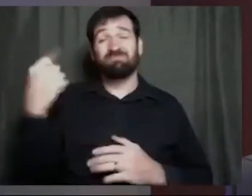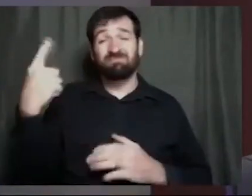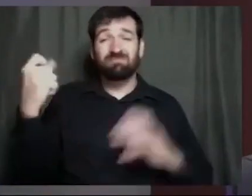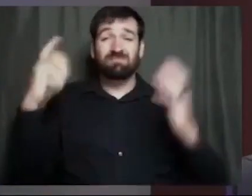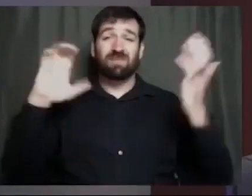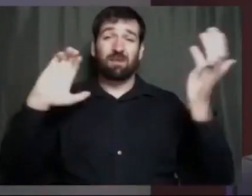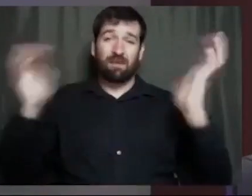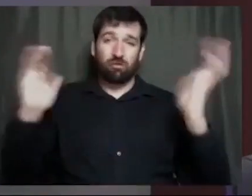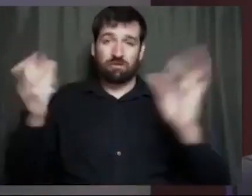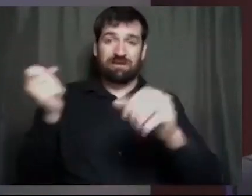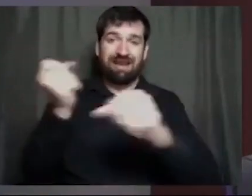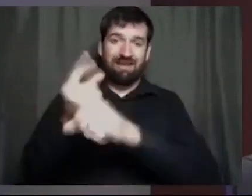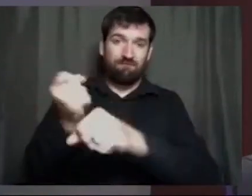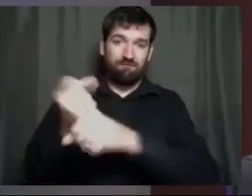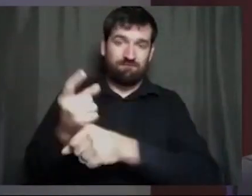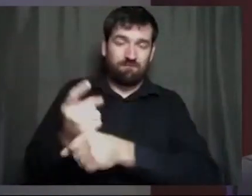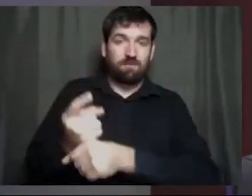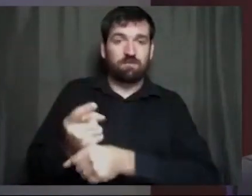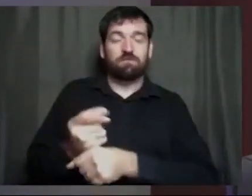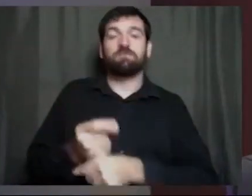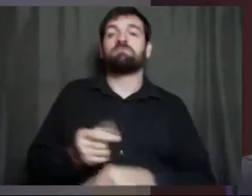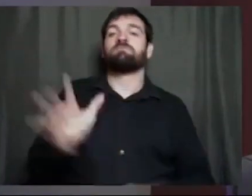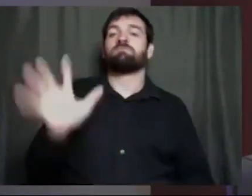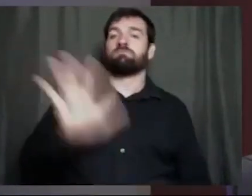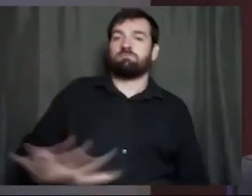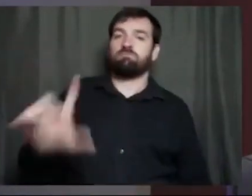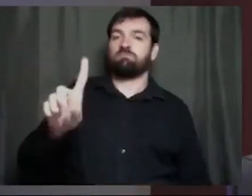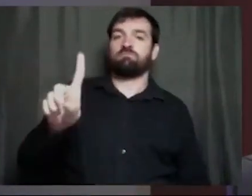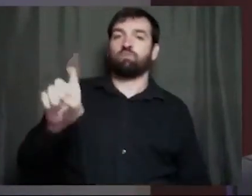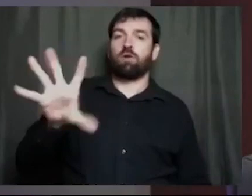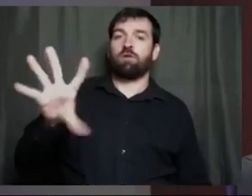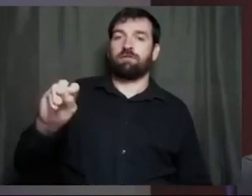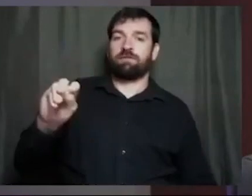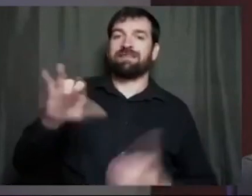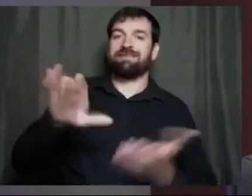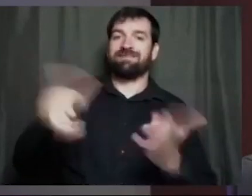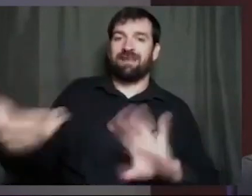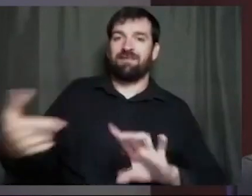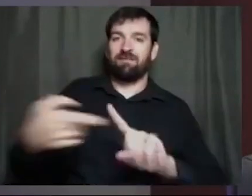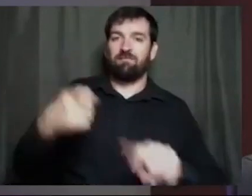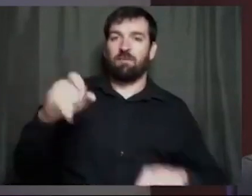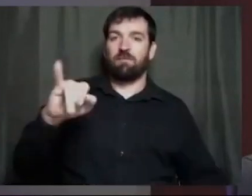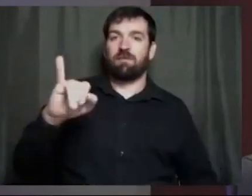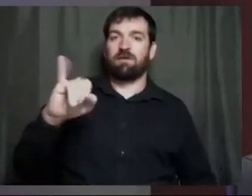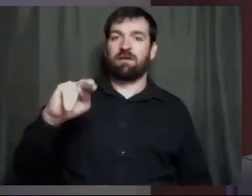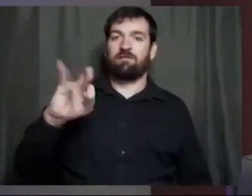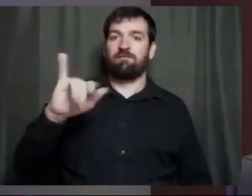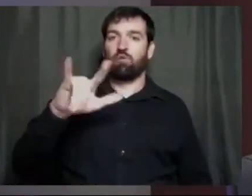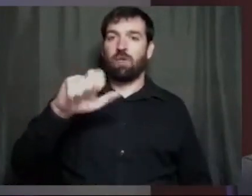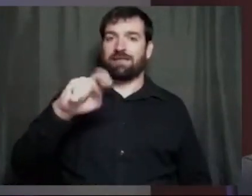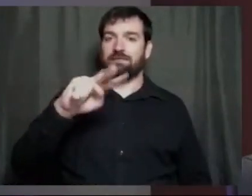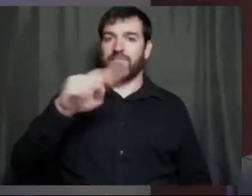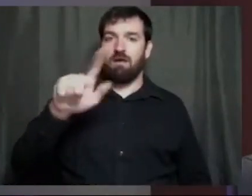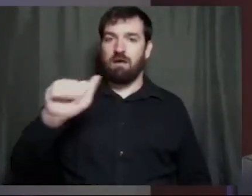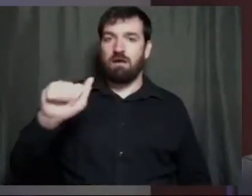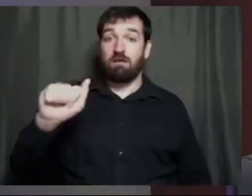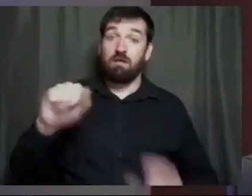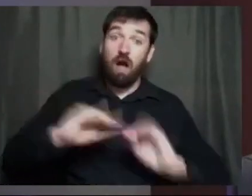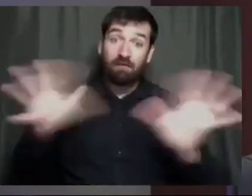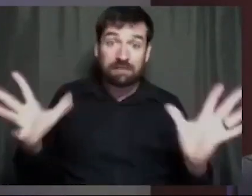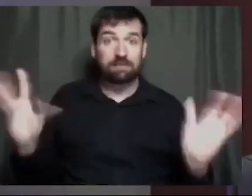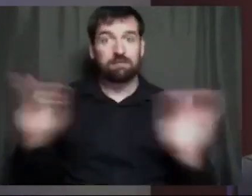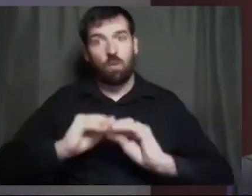there's around 150 deaths in children from influenza. So it's obviously quite a bit higher.